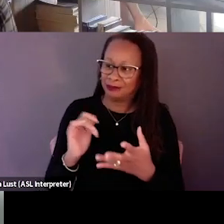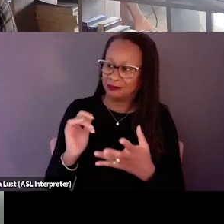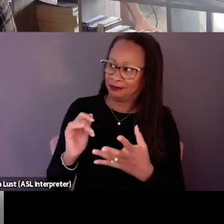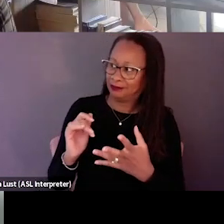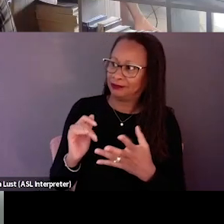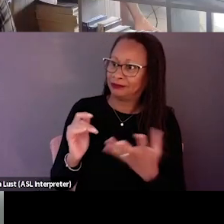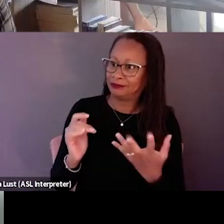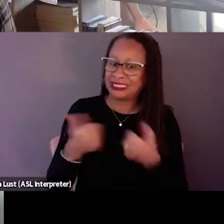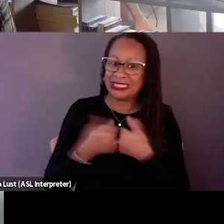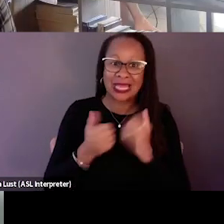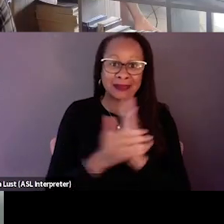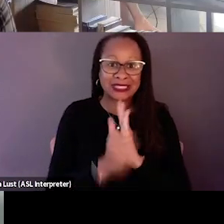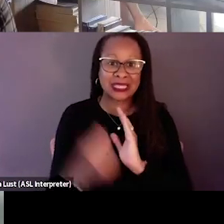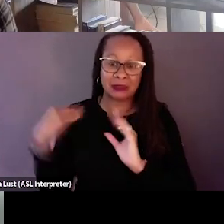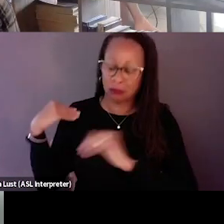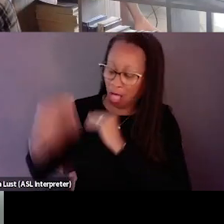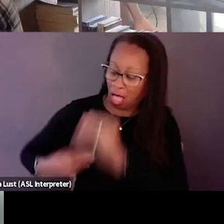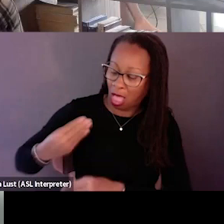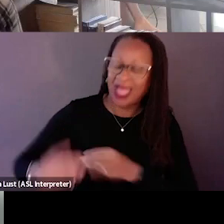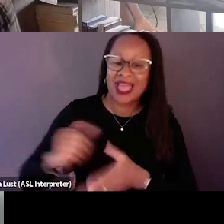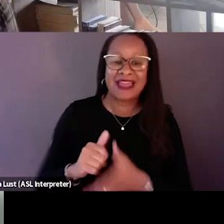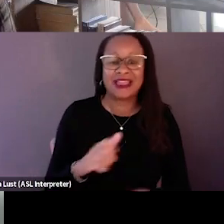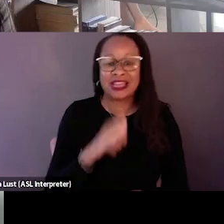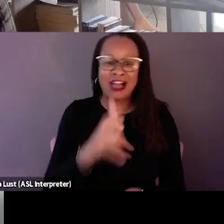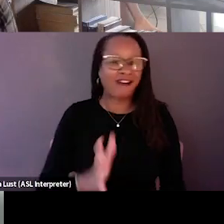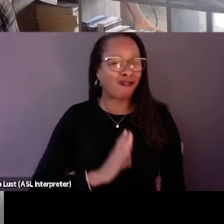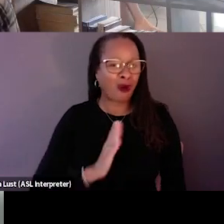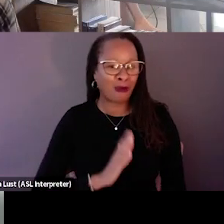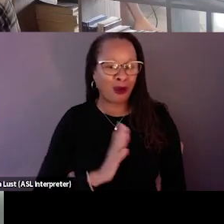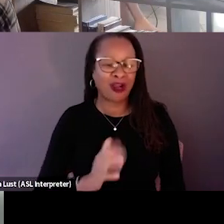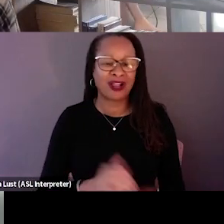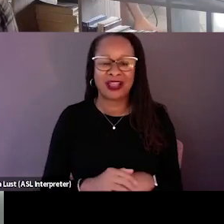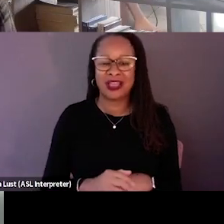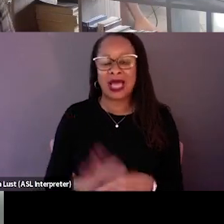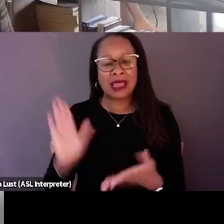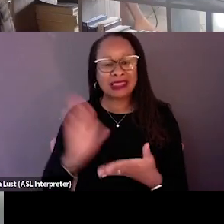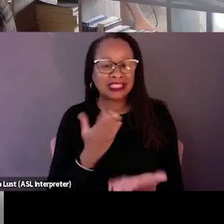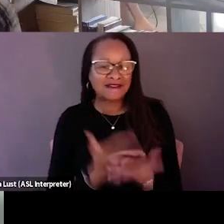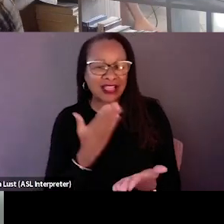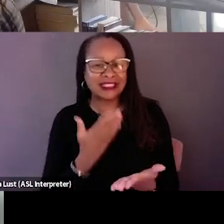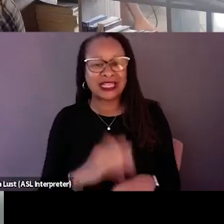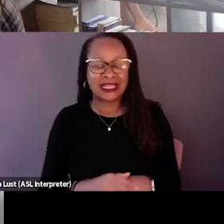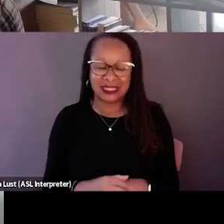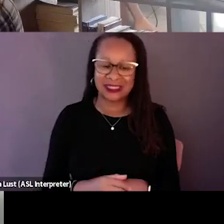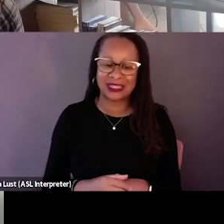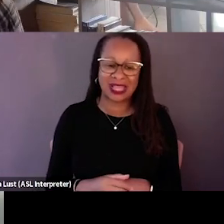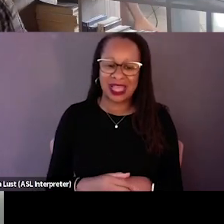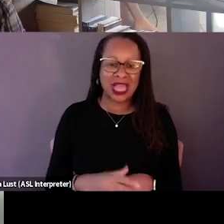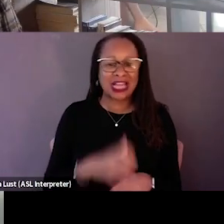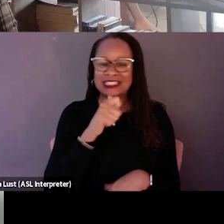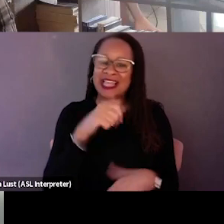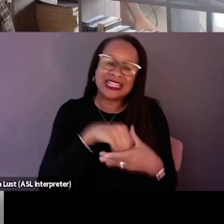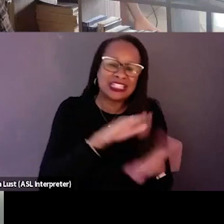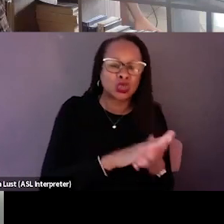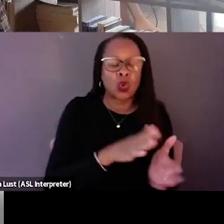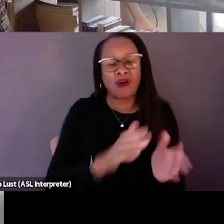in what we call the informal, sometimes less validated sort of, it's not an institutional in